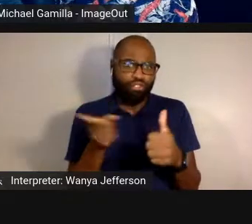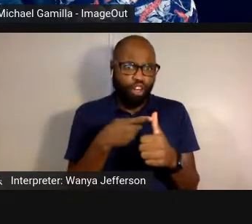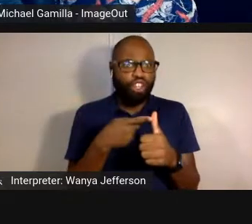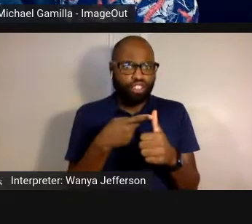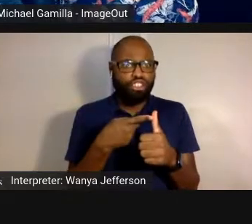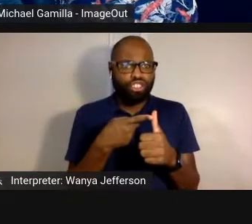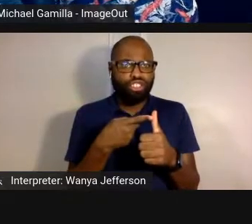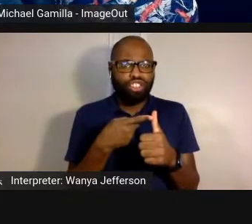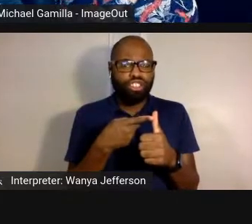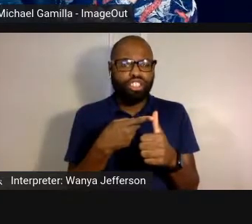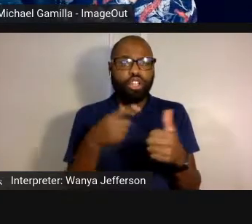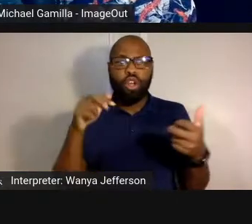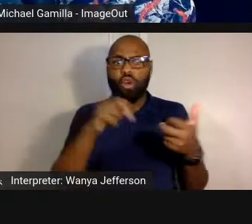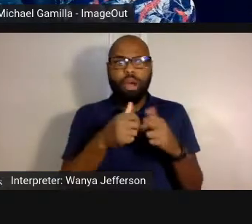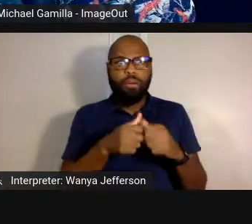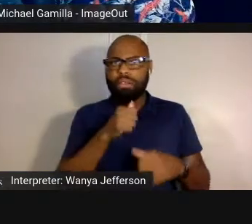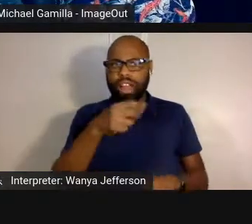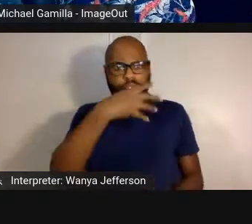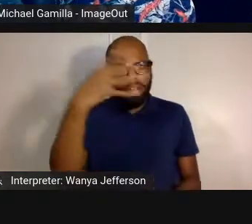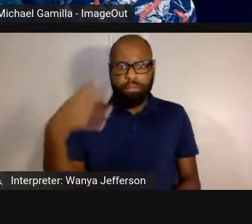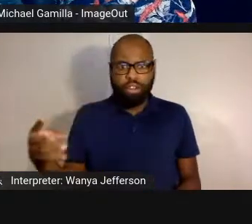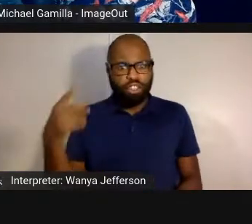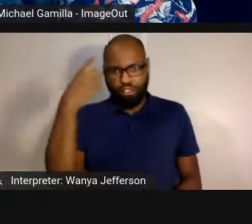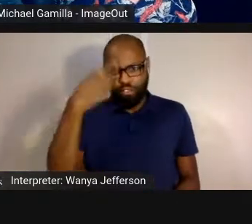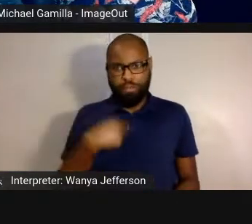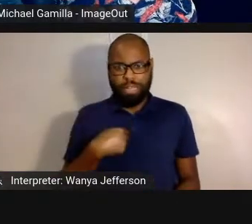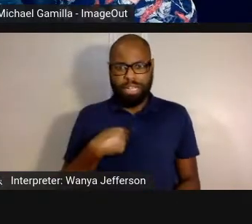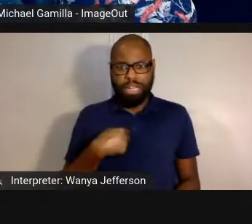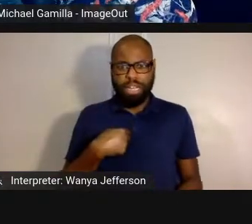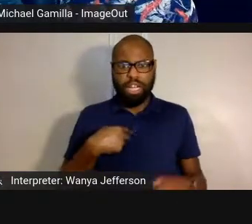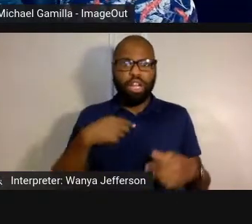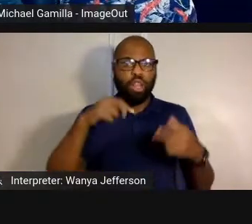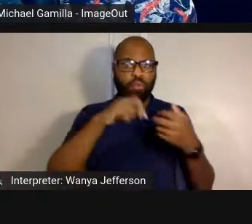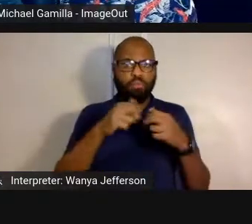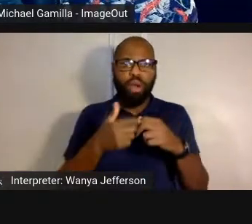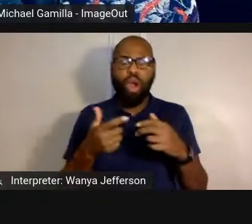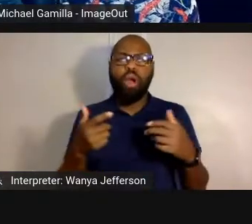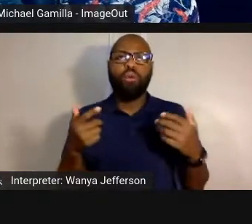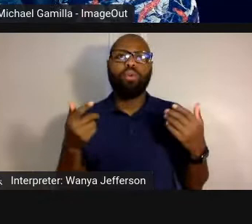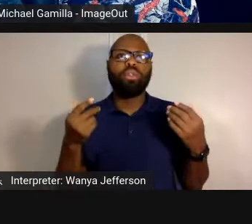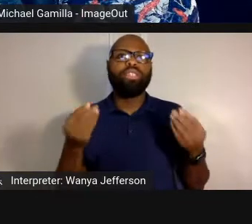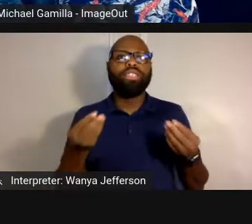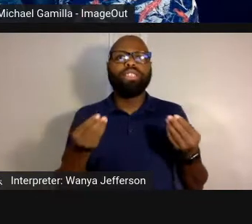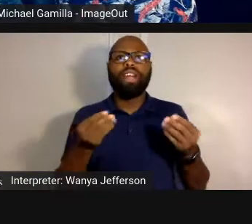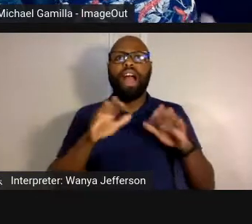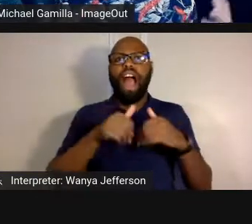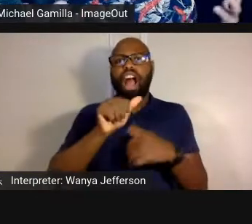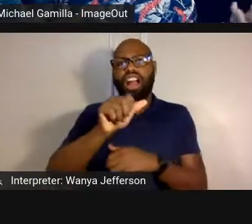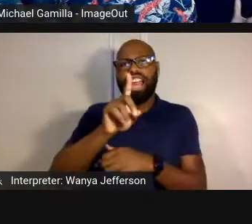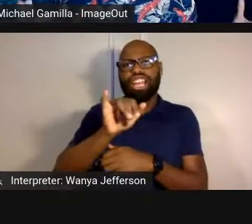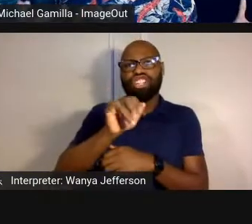the problem wasn't immigration for me. It's about, how Adrian's,